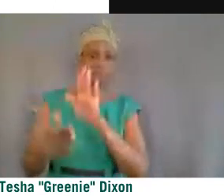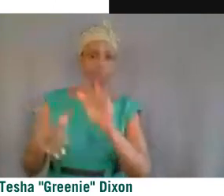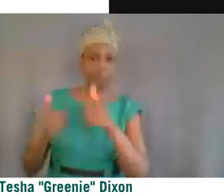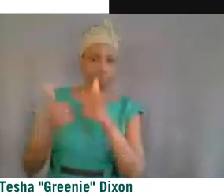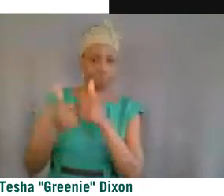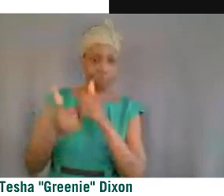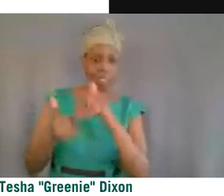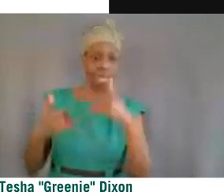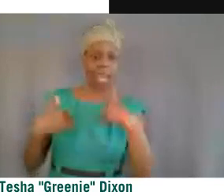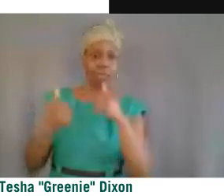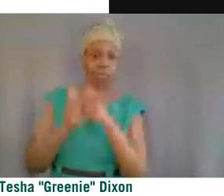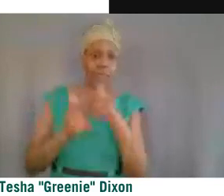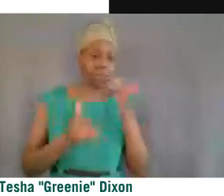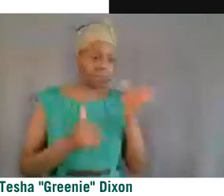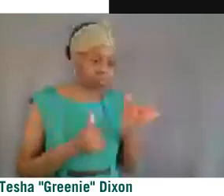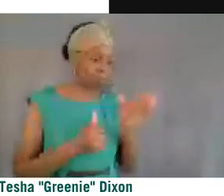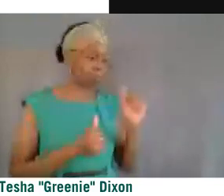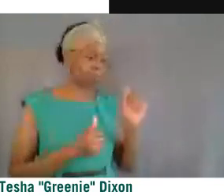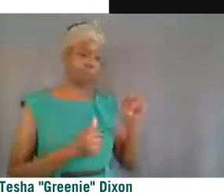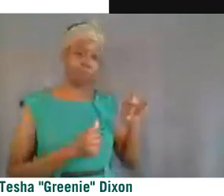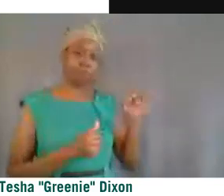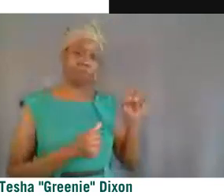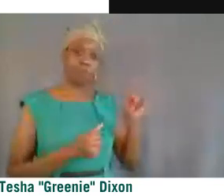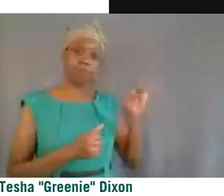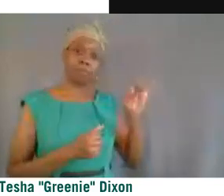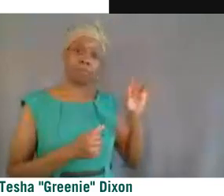spasticity sort of throws their way.